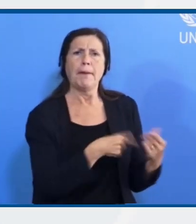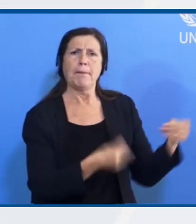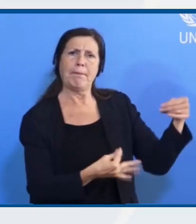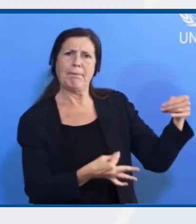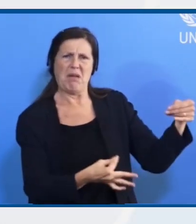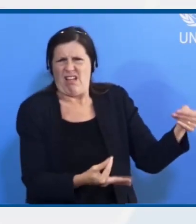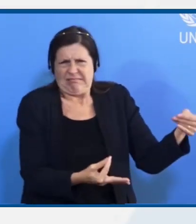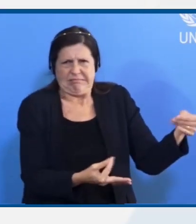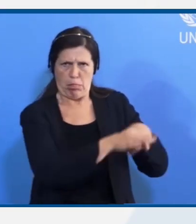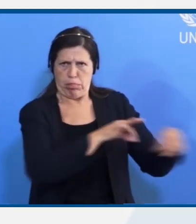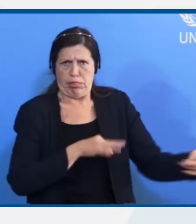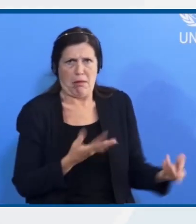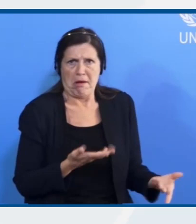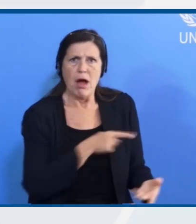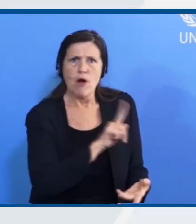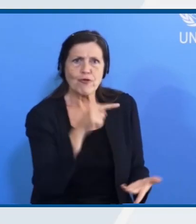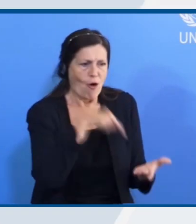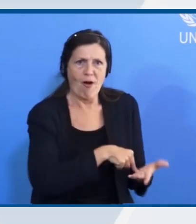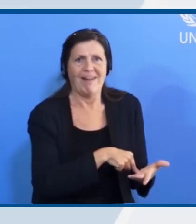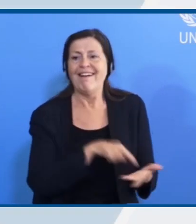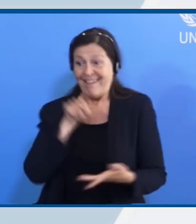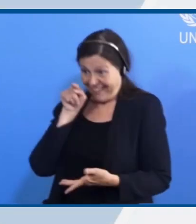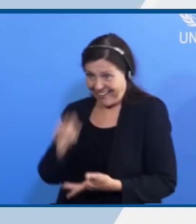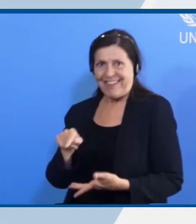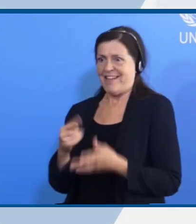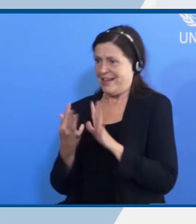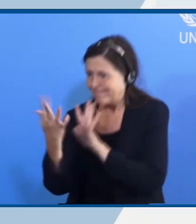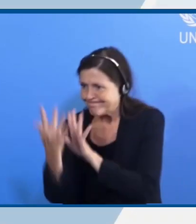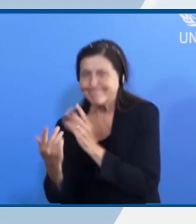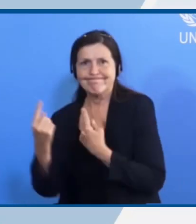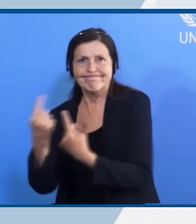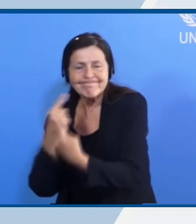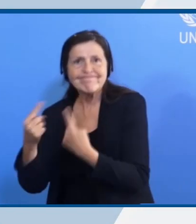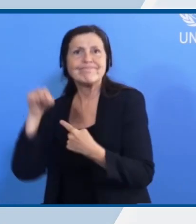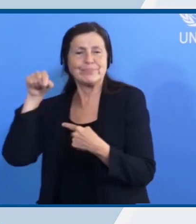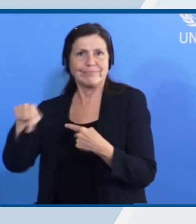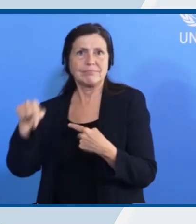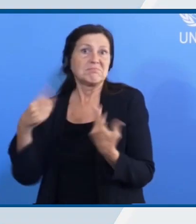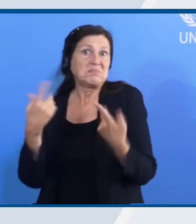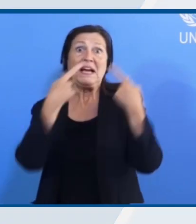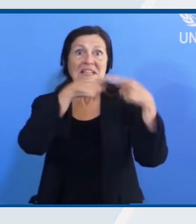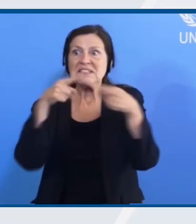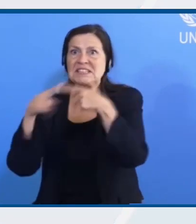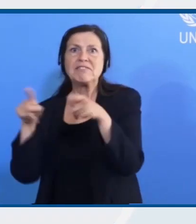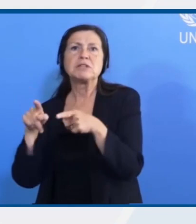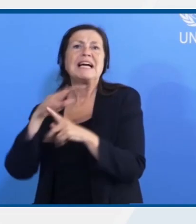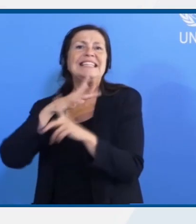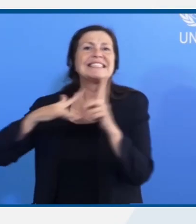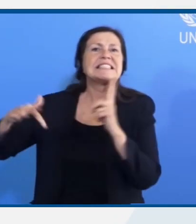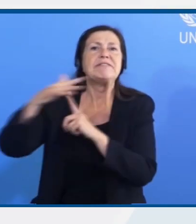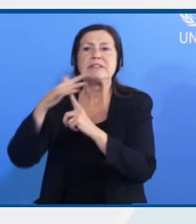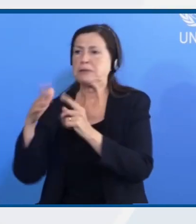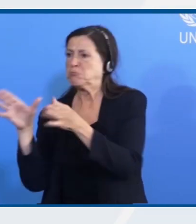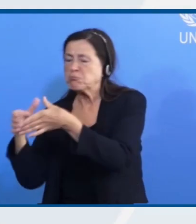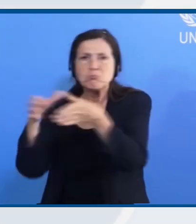to deal with the people, you have to deal with different kind of civil society groups. So you